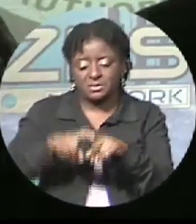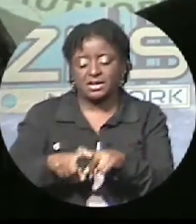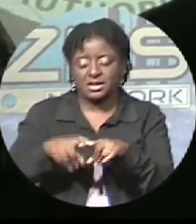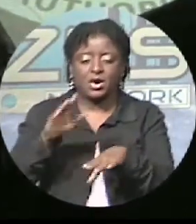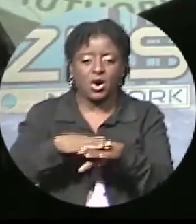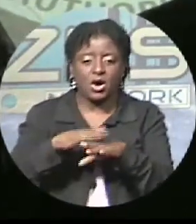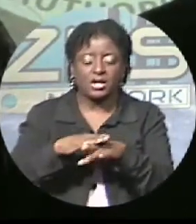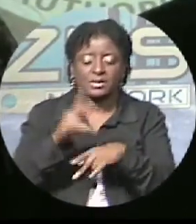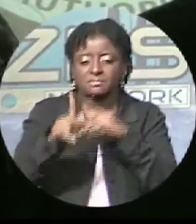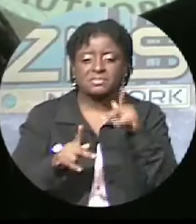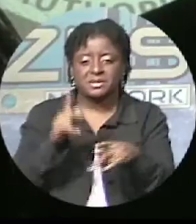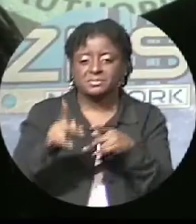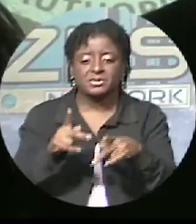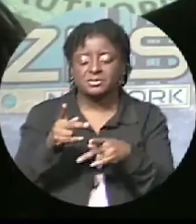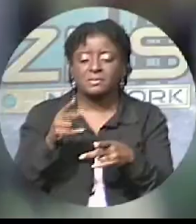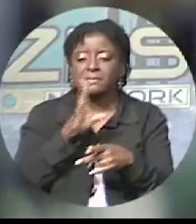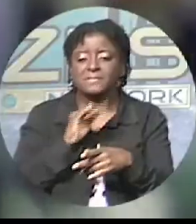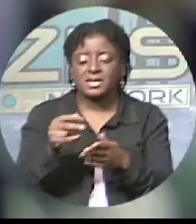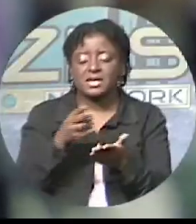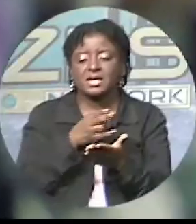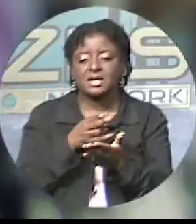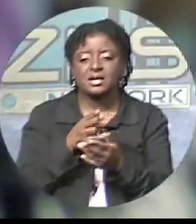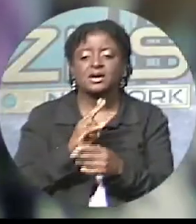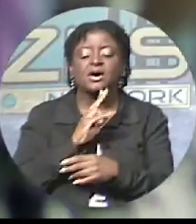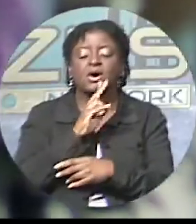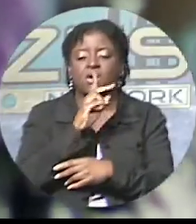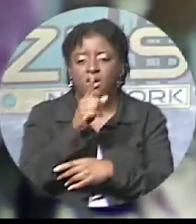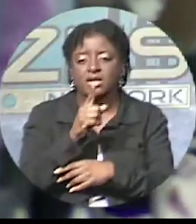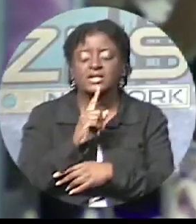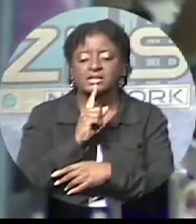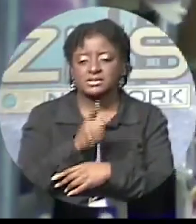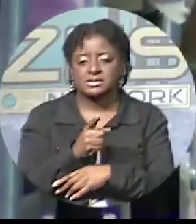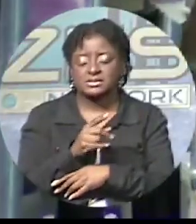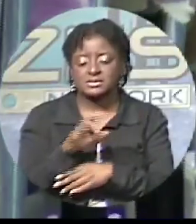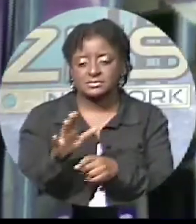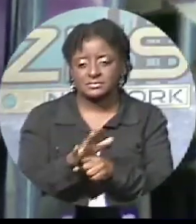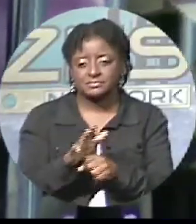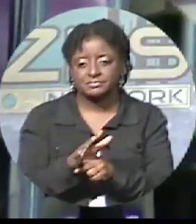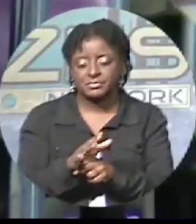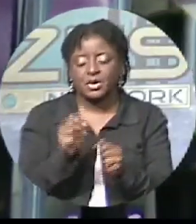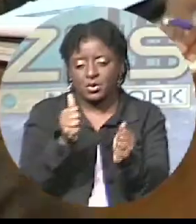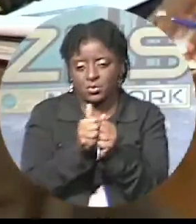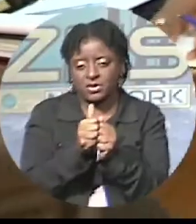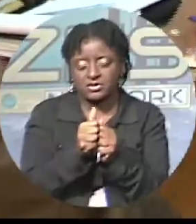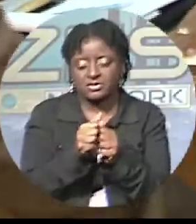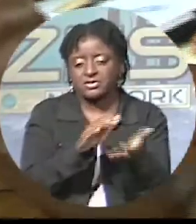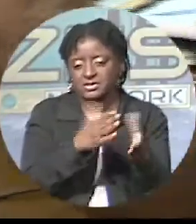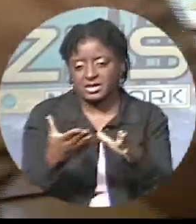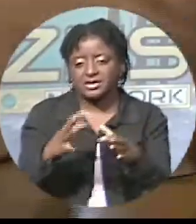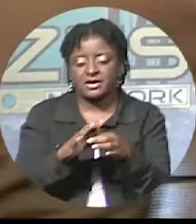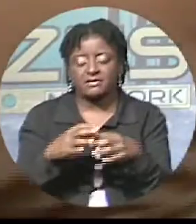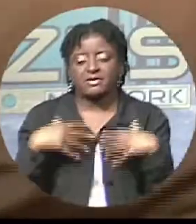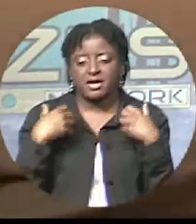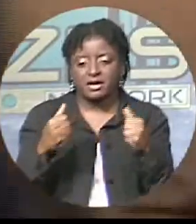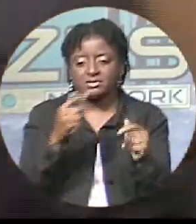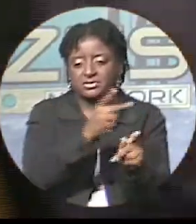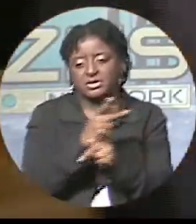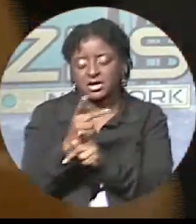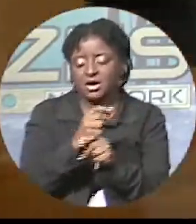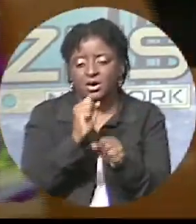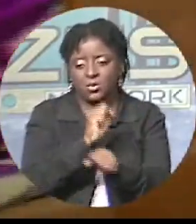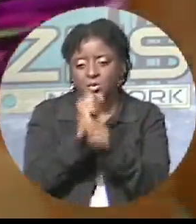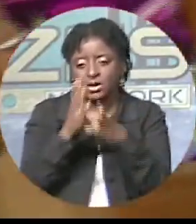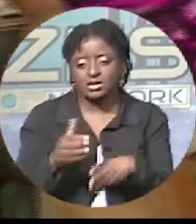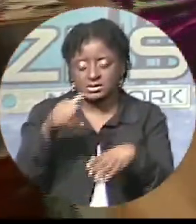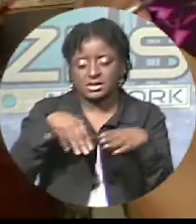to, and then how are they feeling when they come in. With the death of hundreds of healthcare workers in West Africa, local officials stressed that the National